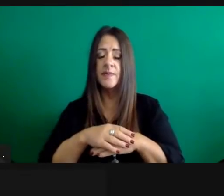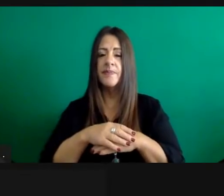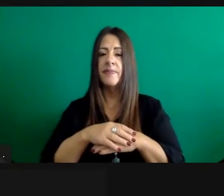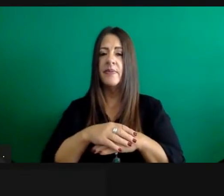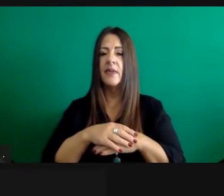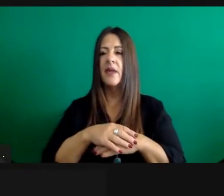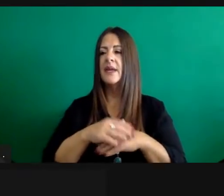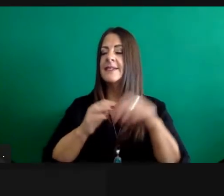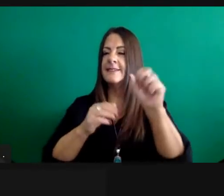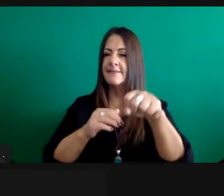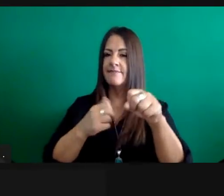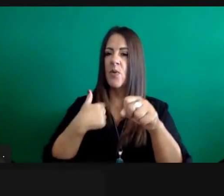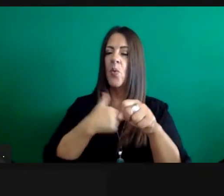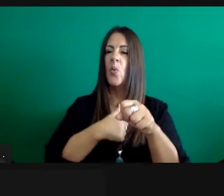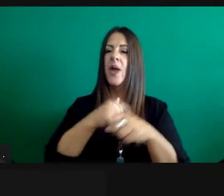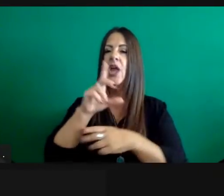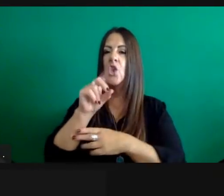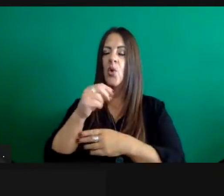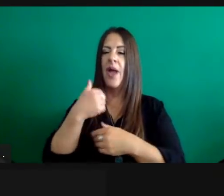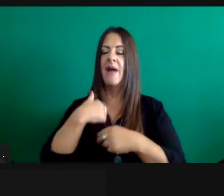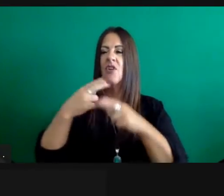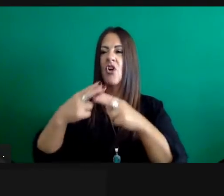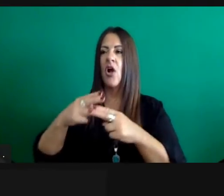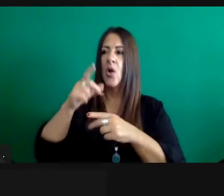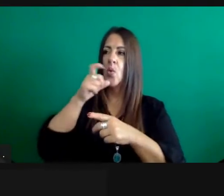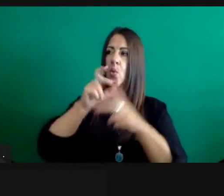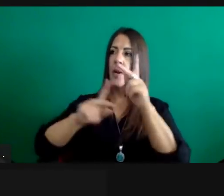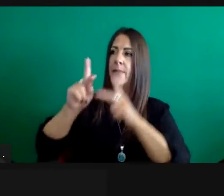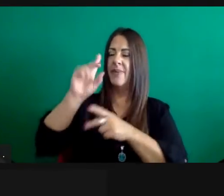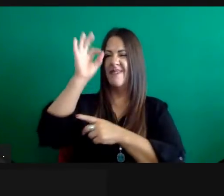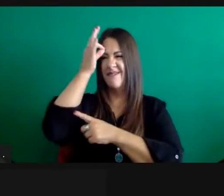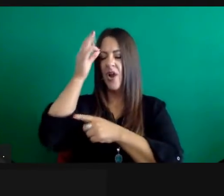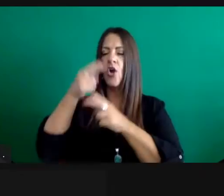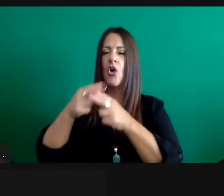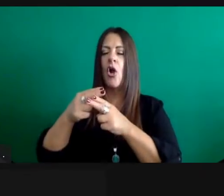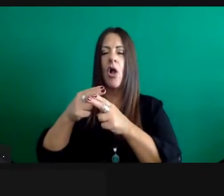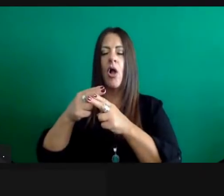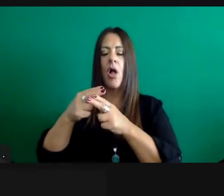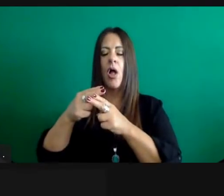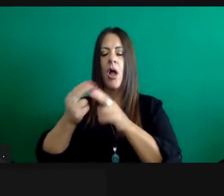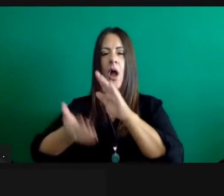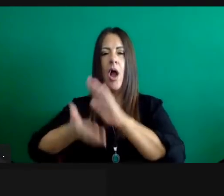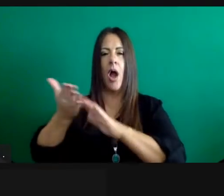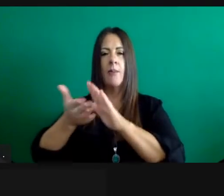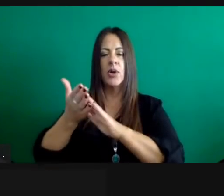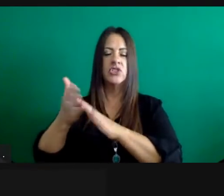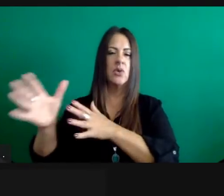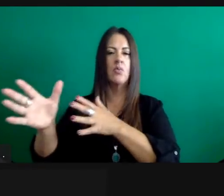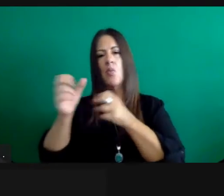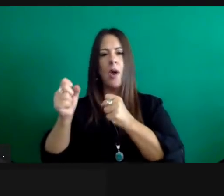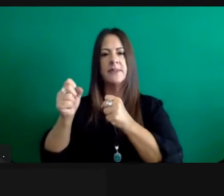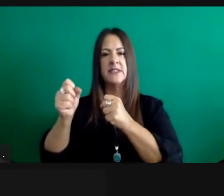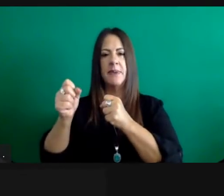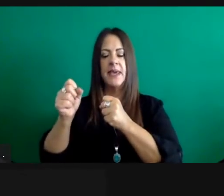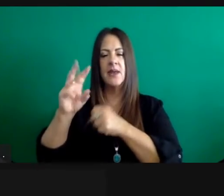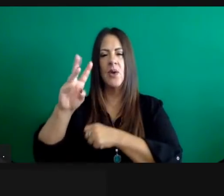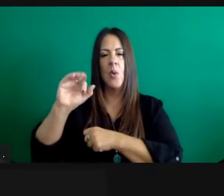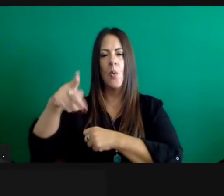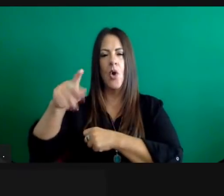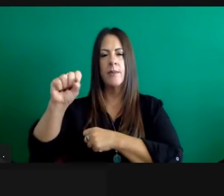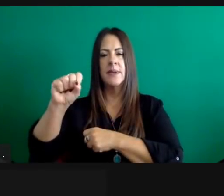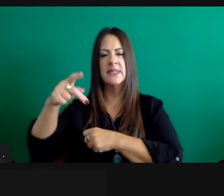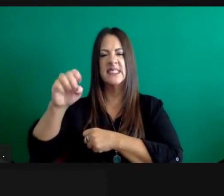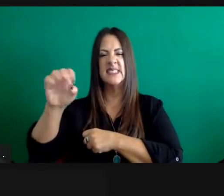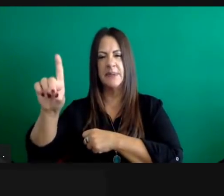the leaders of Operation Warp Speed and have direct communication with Pfizer directly, but also McKesson,